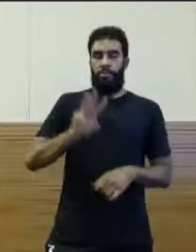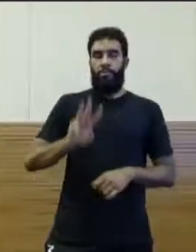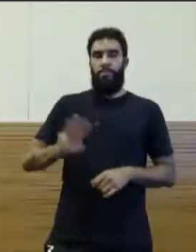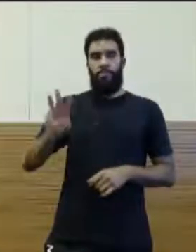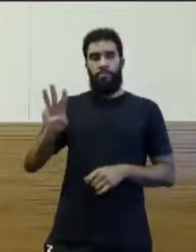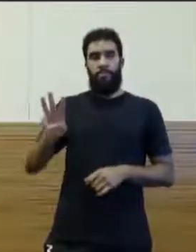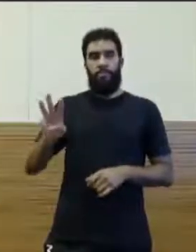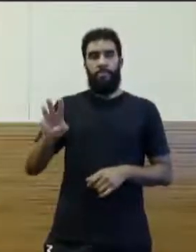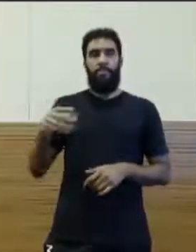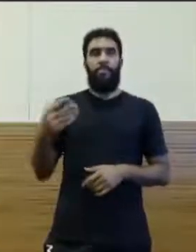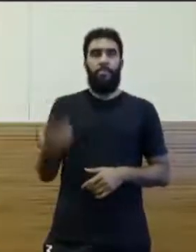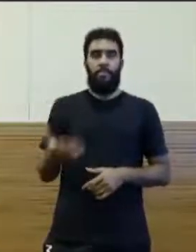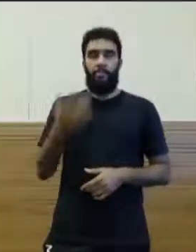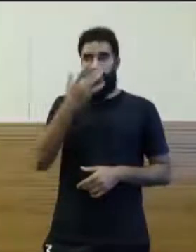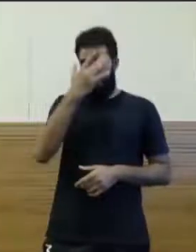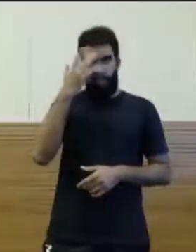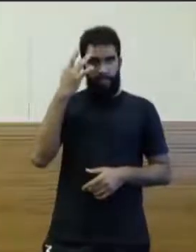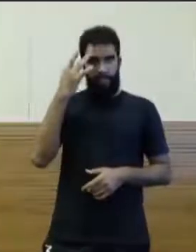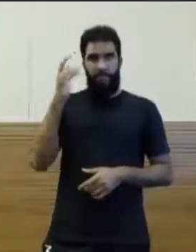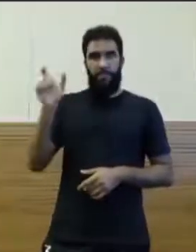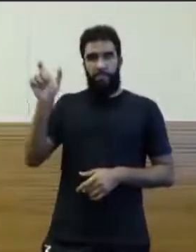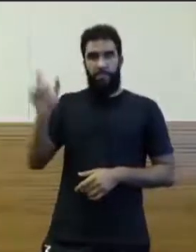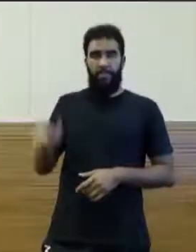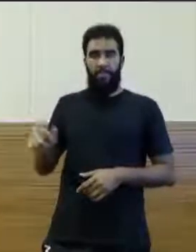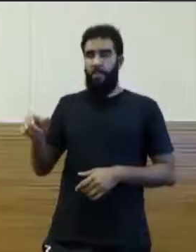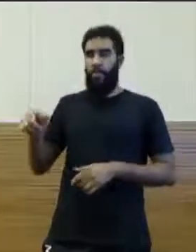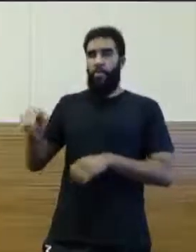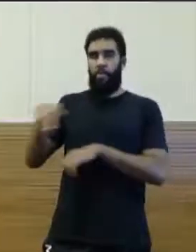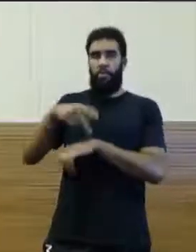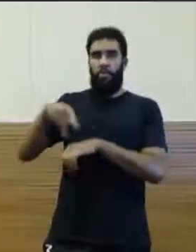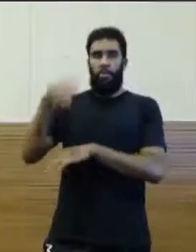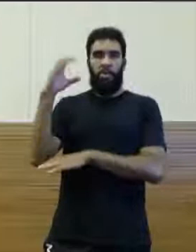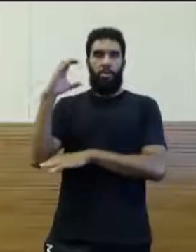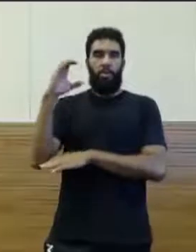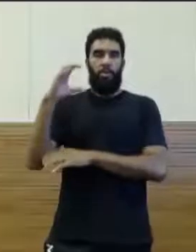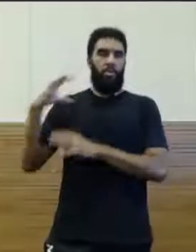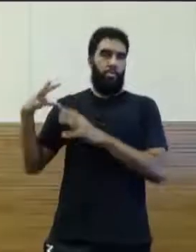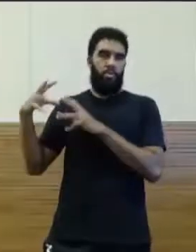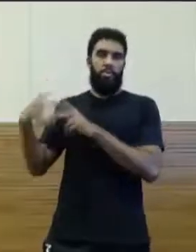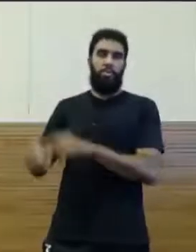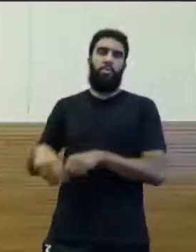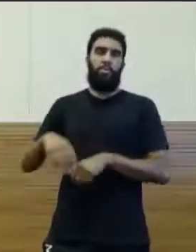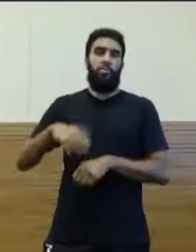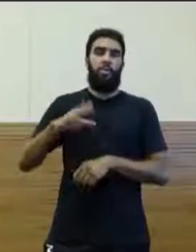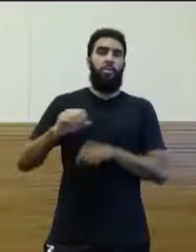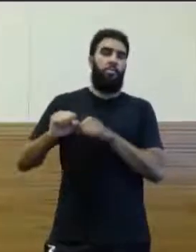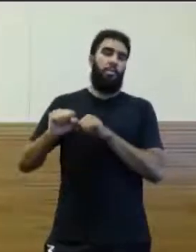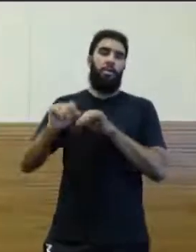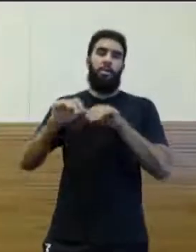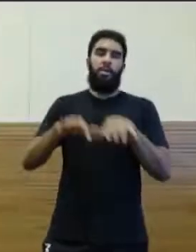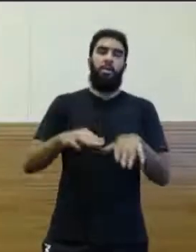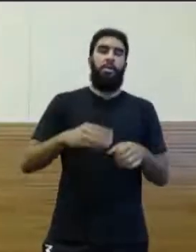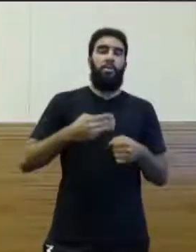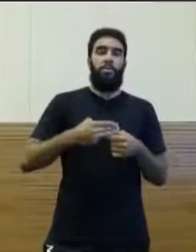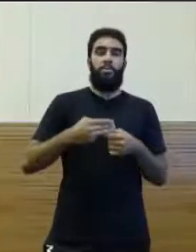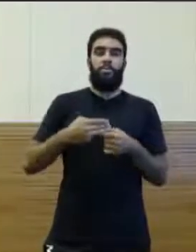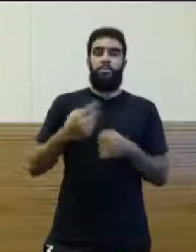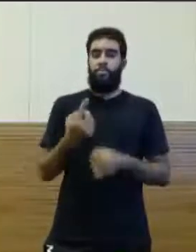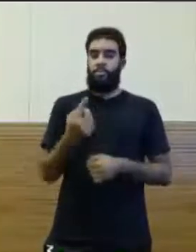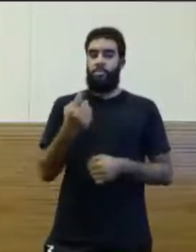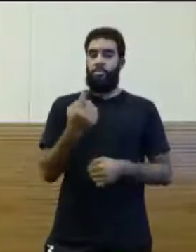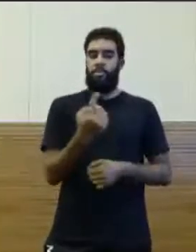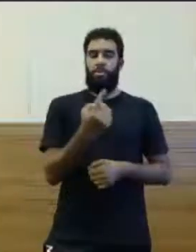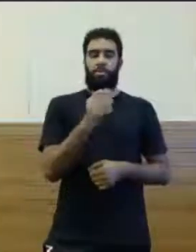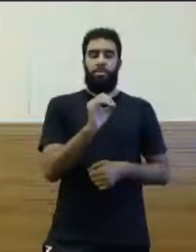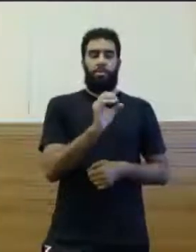educational tools, over 40, and are available on the web, and which receives